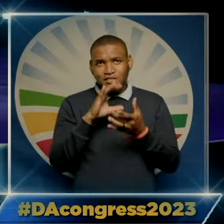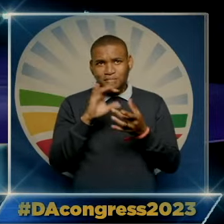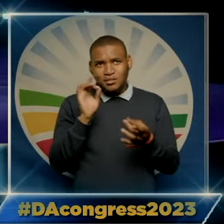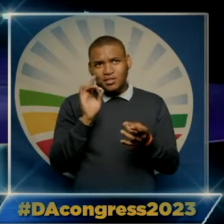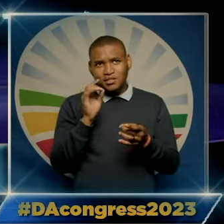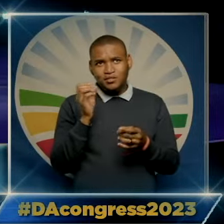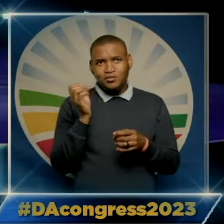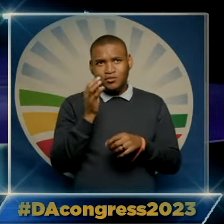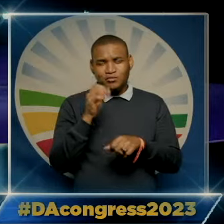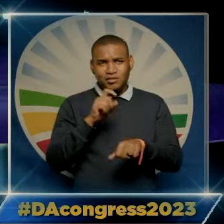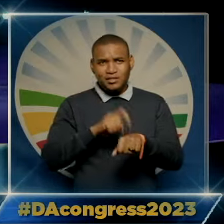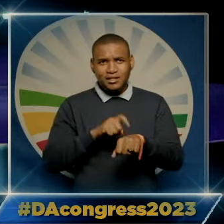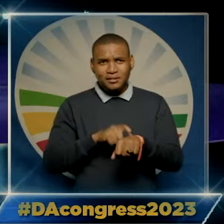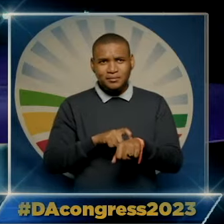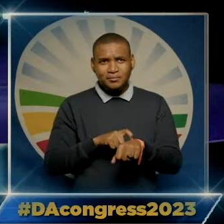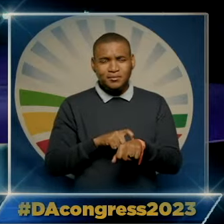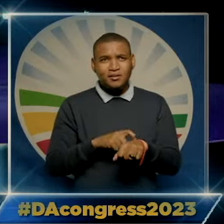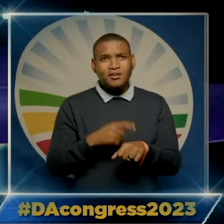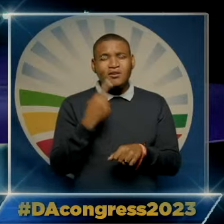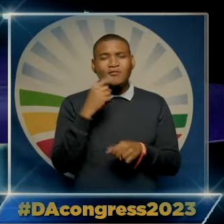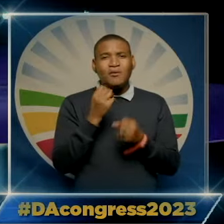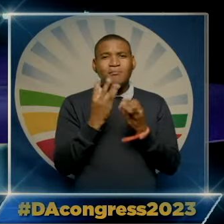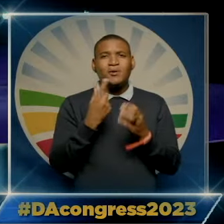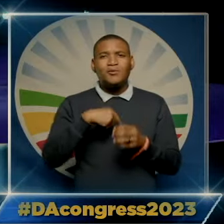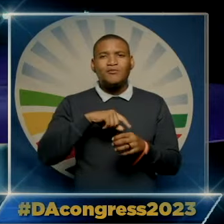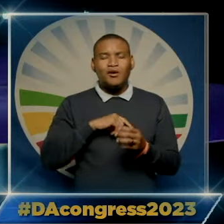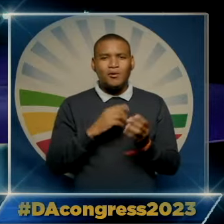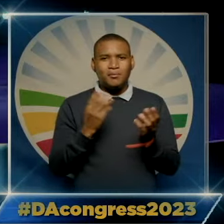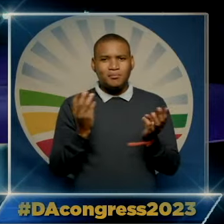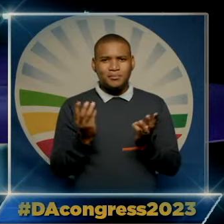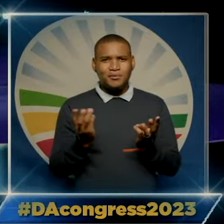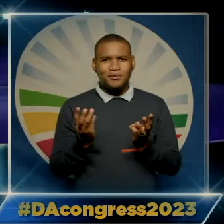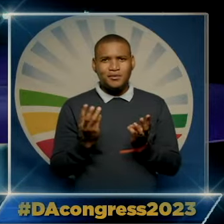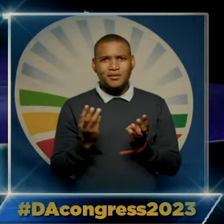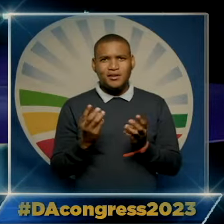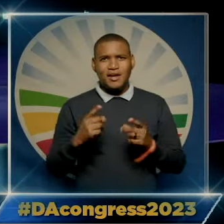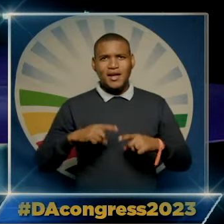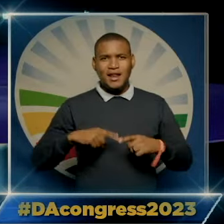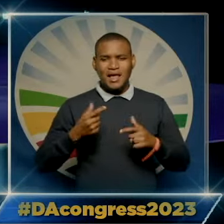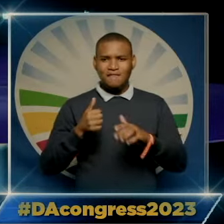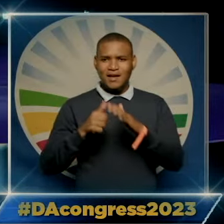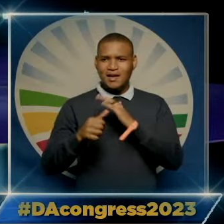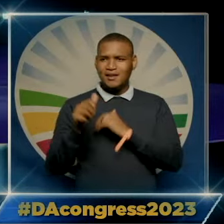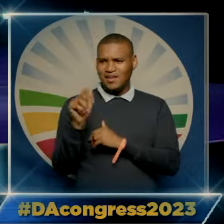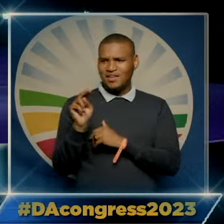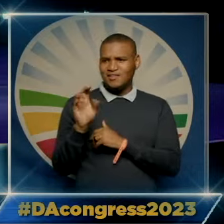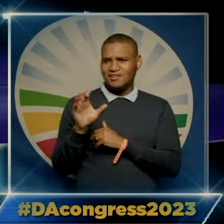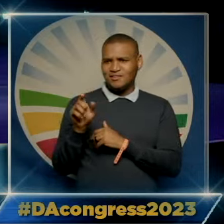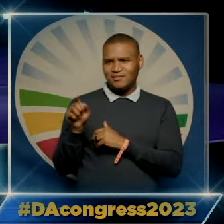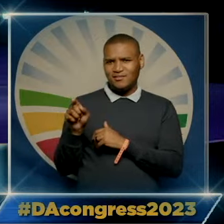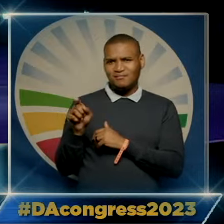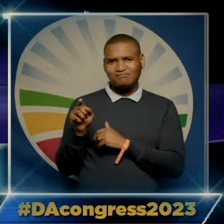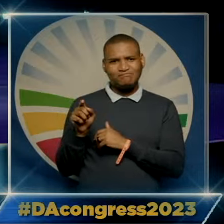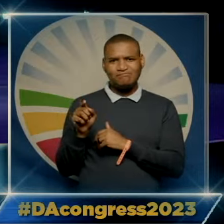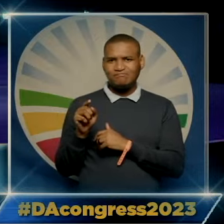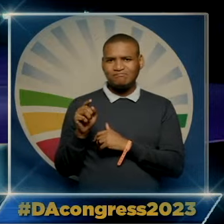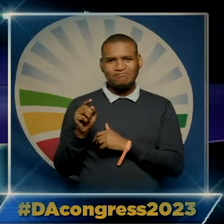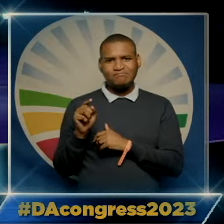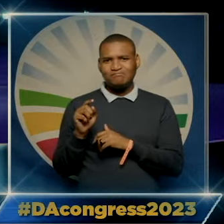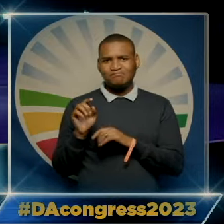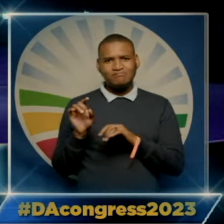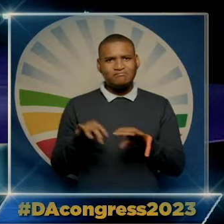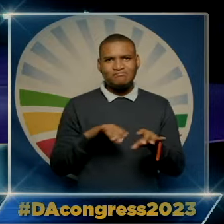the time. For many of our people, life under the ANC is miserable,